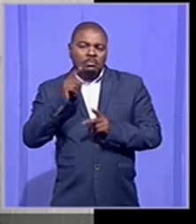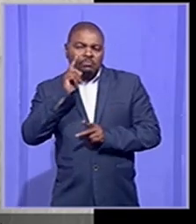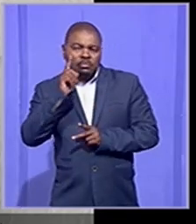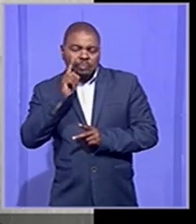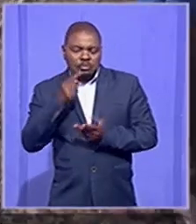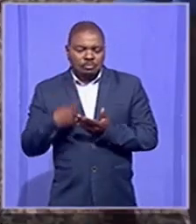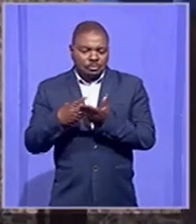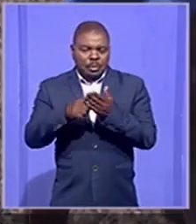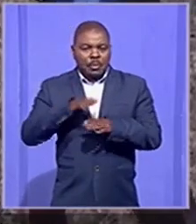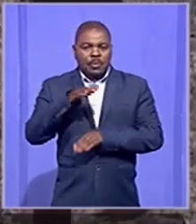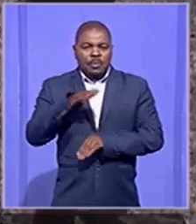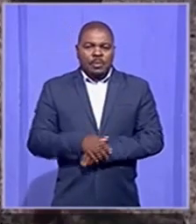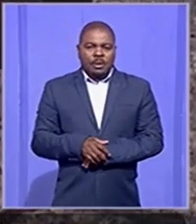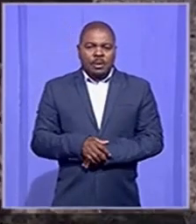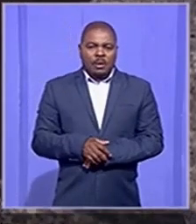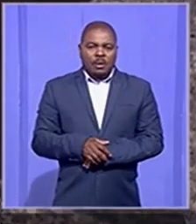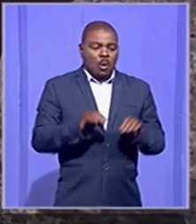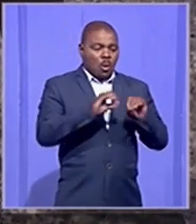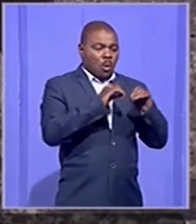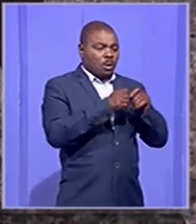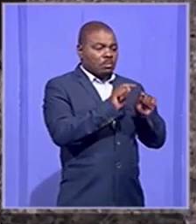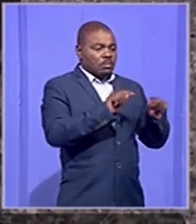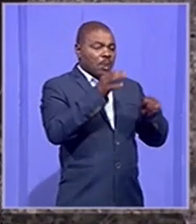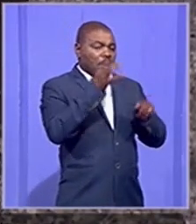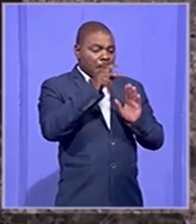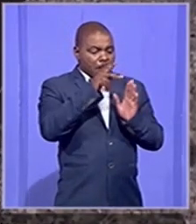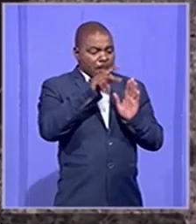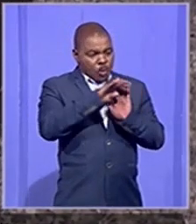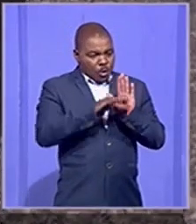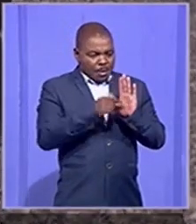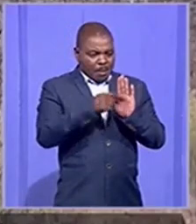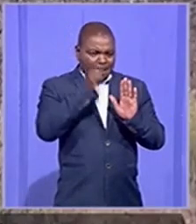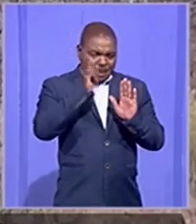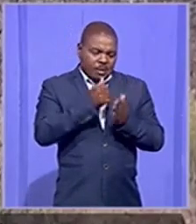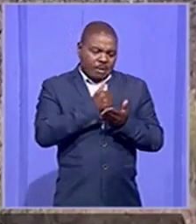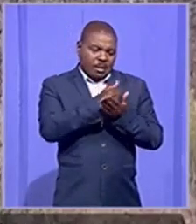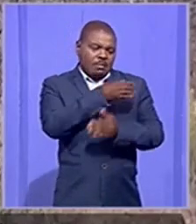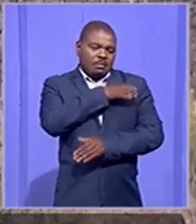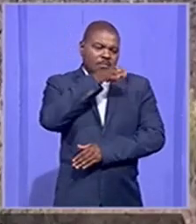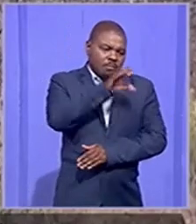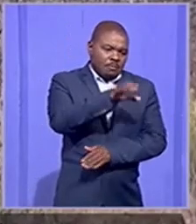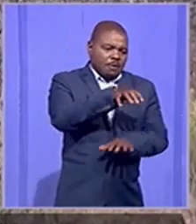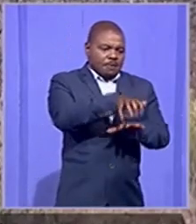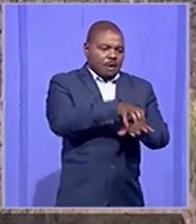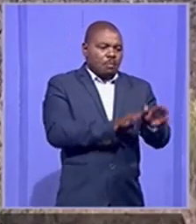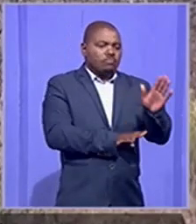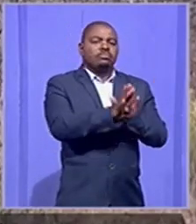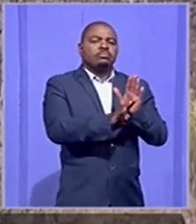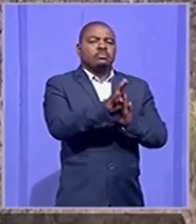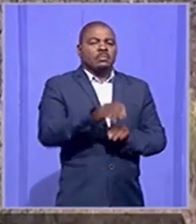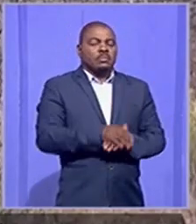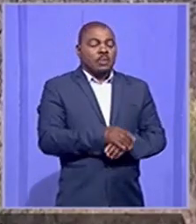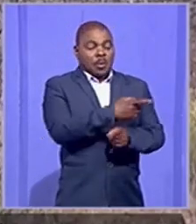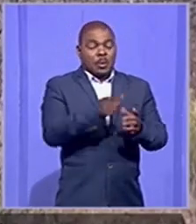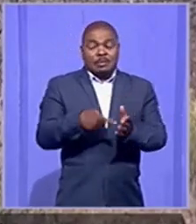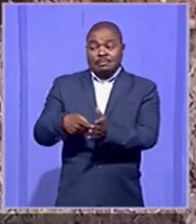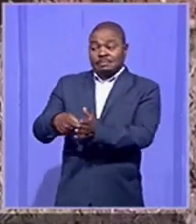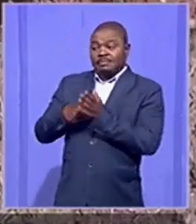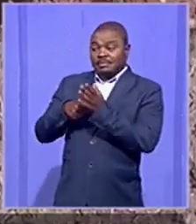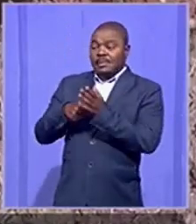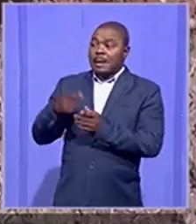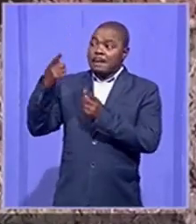atla kganyeng. Beng ba ditlamo tseno ba re lenaane leno le ne le tshwanetse go atsa mo go tsa temo ba lopa gore madi